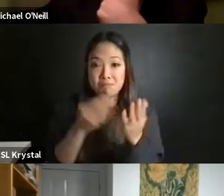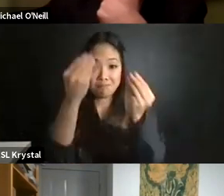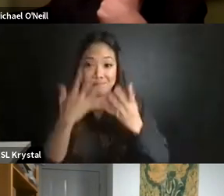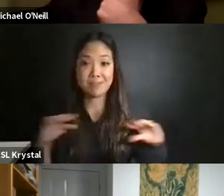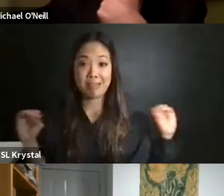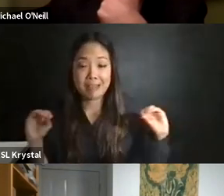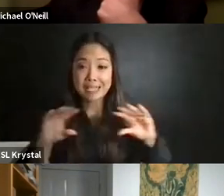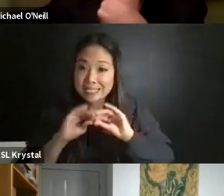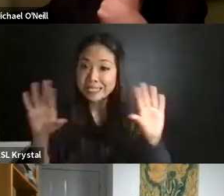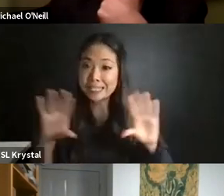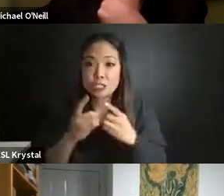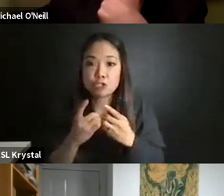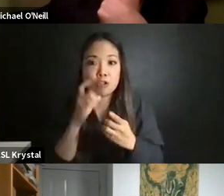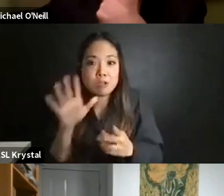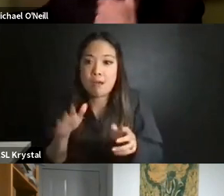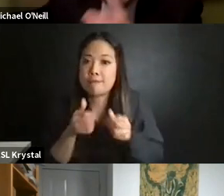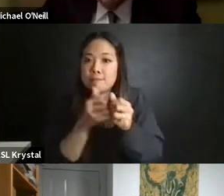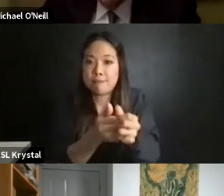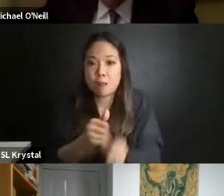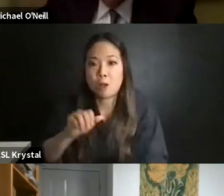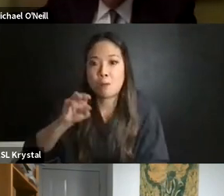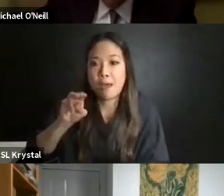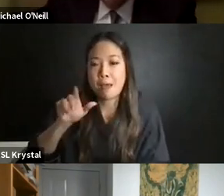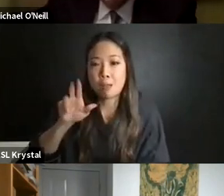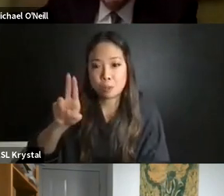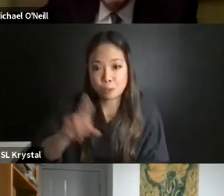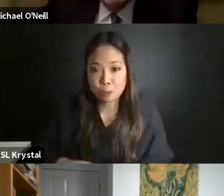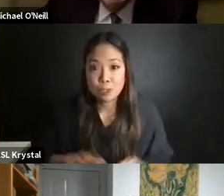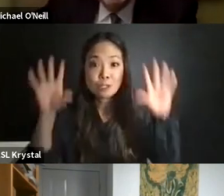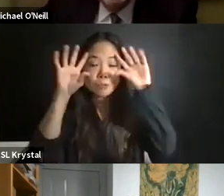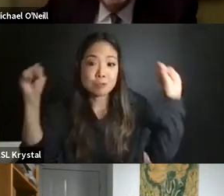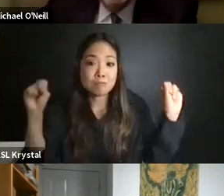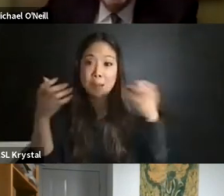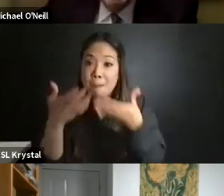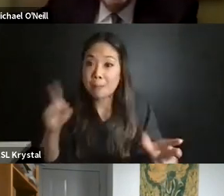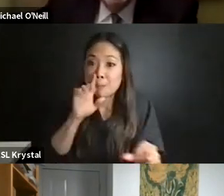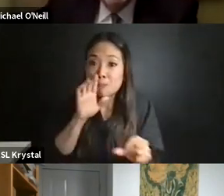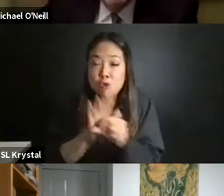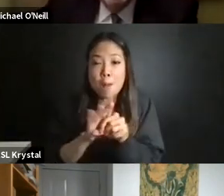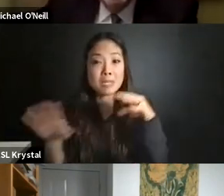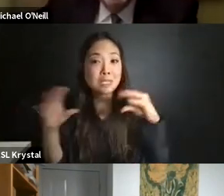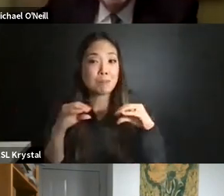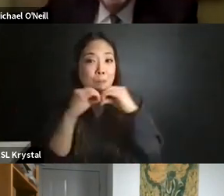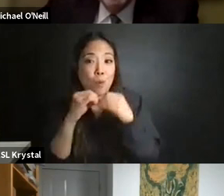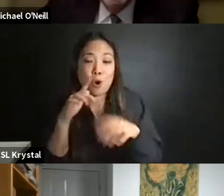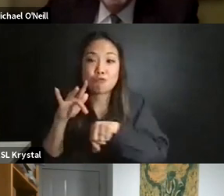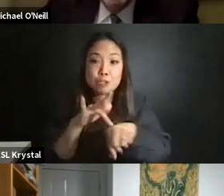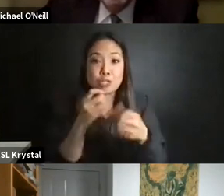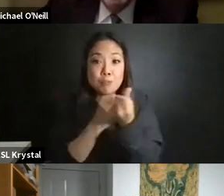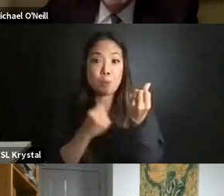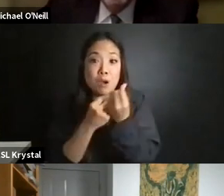district has not been acting in accordance with the mou the superintendent publicly promised additional resources and support but so far we're seeing